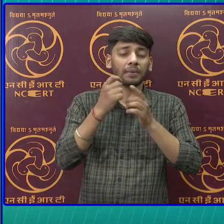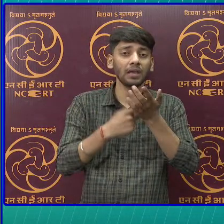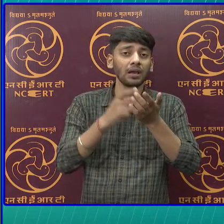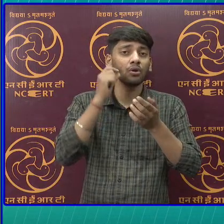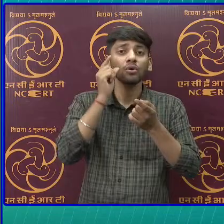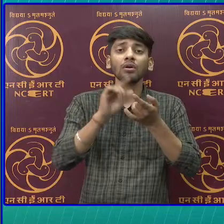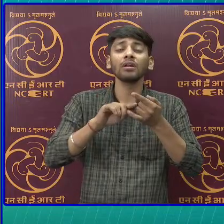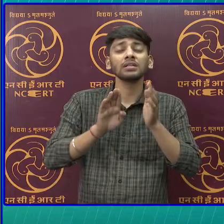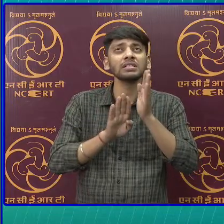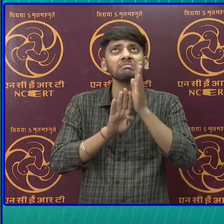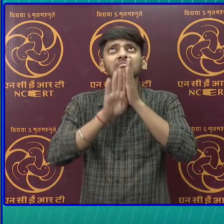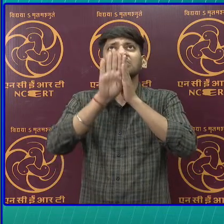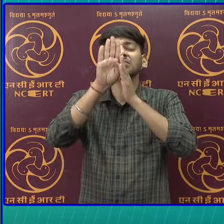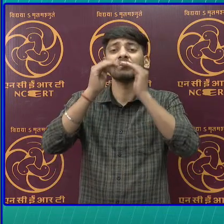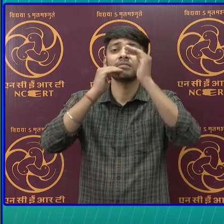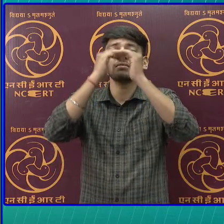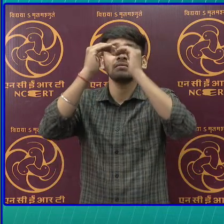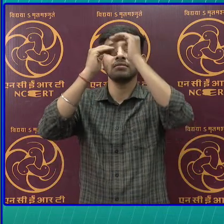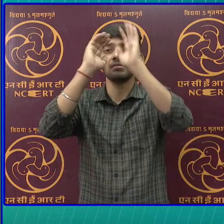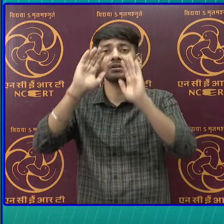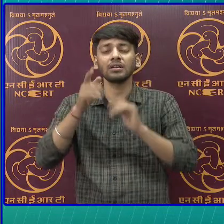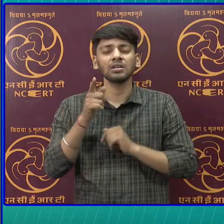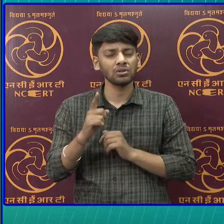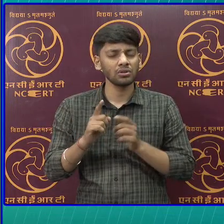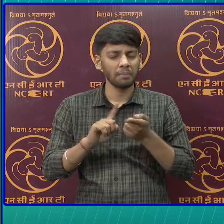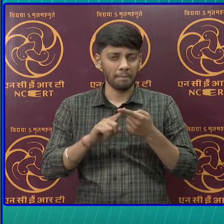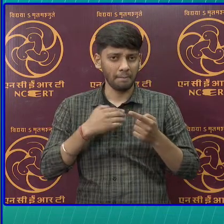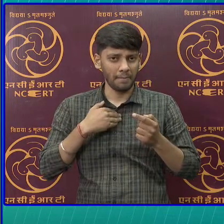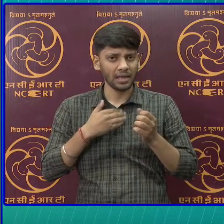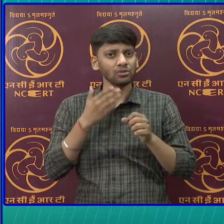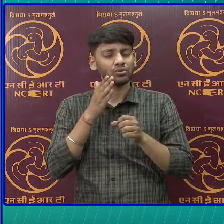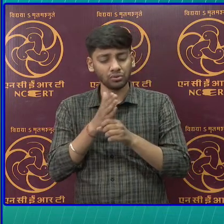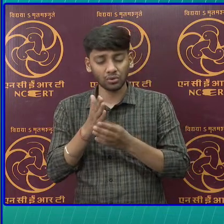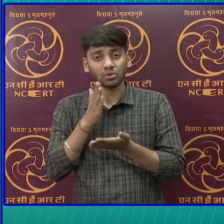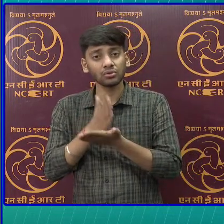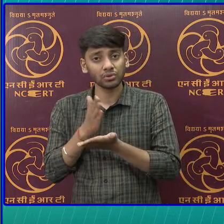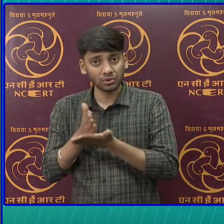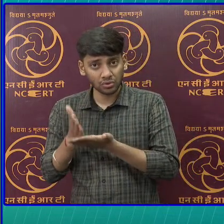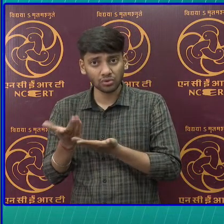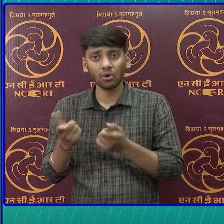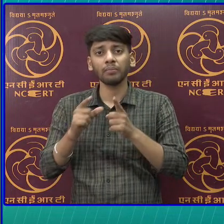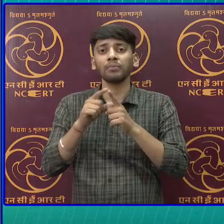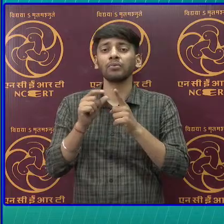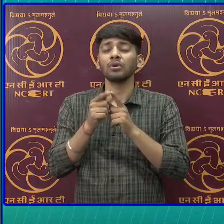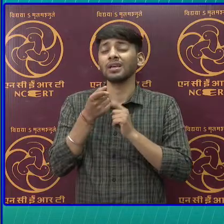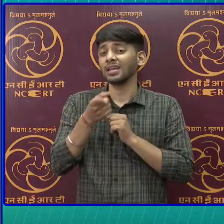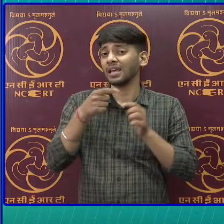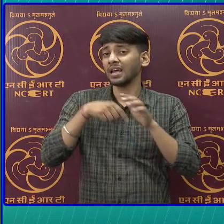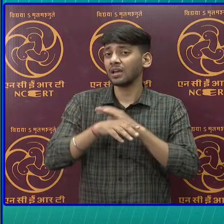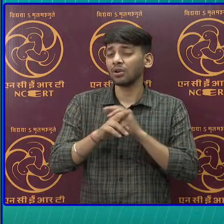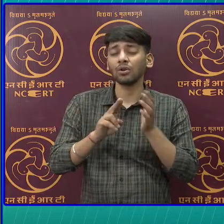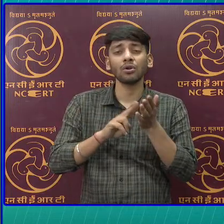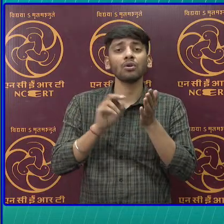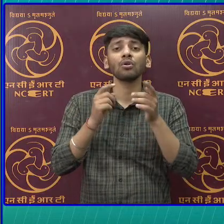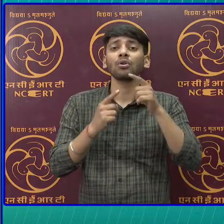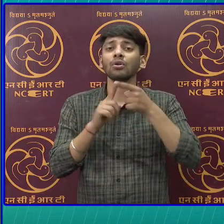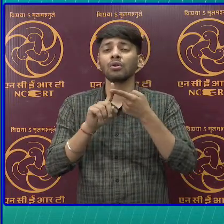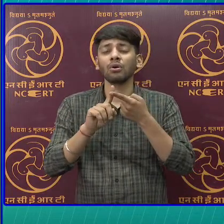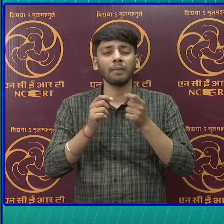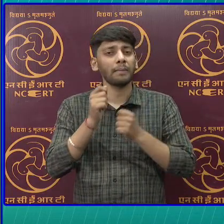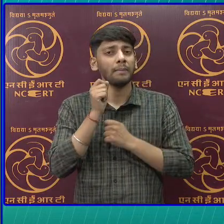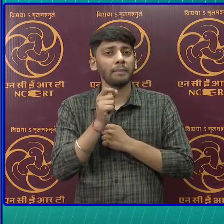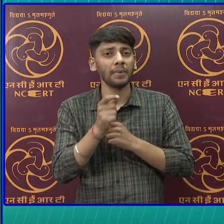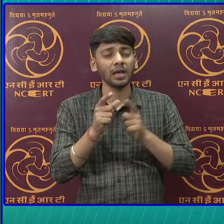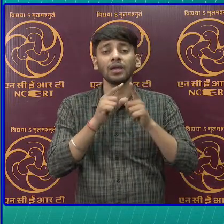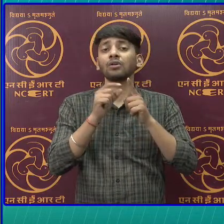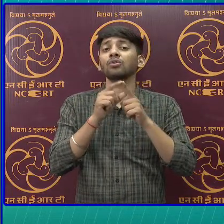leaves. So hack and chop, but these alone won't do it. Not so much pain will do